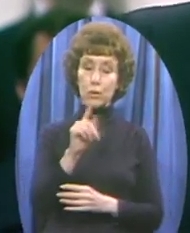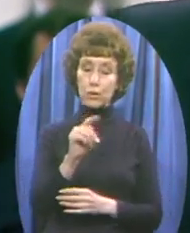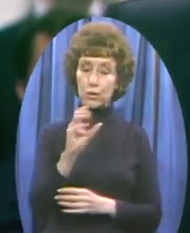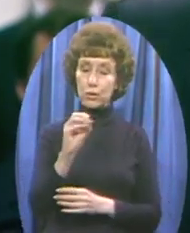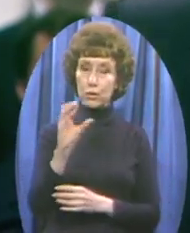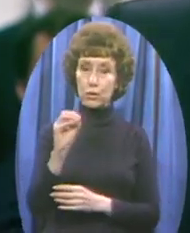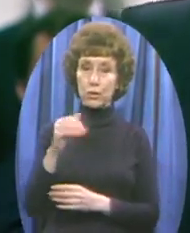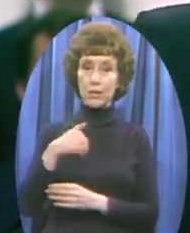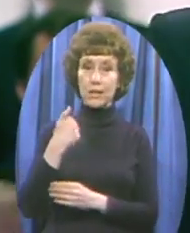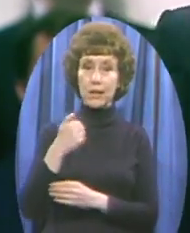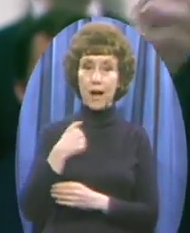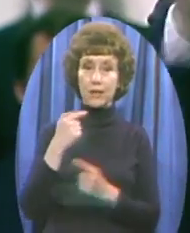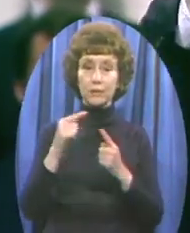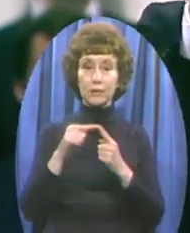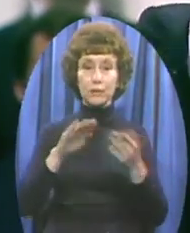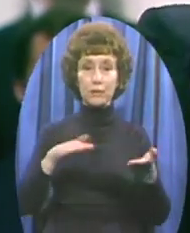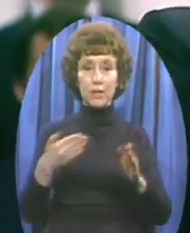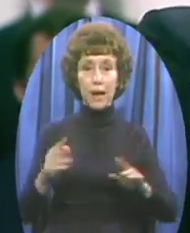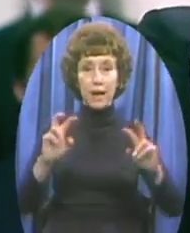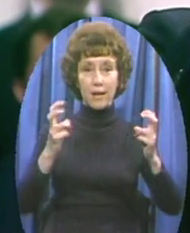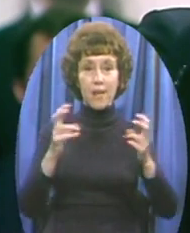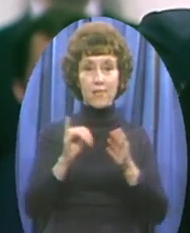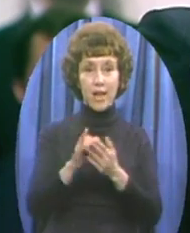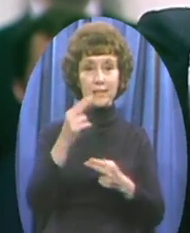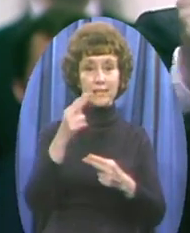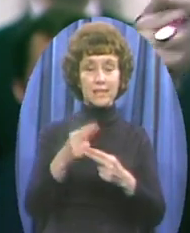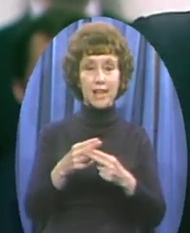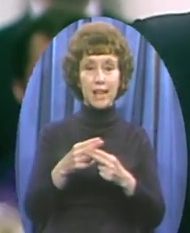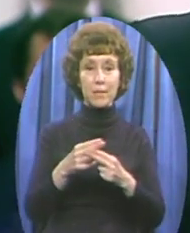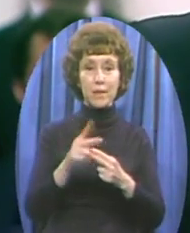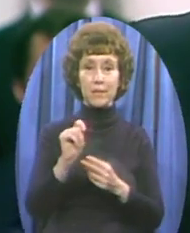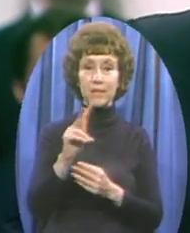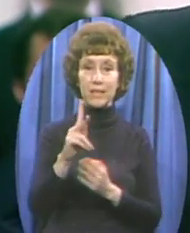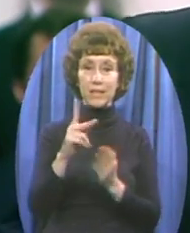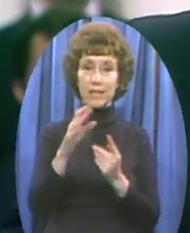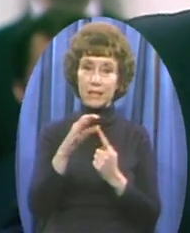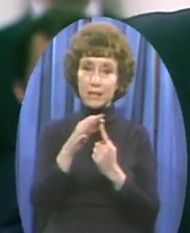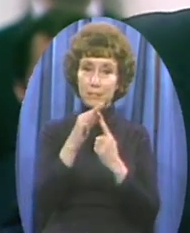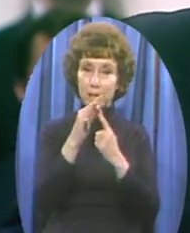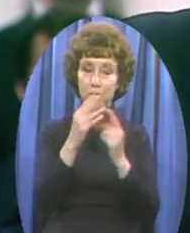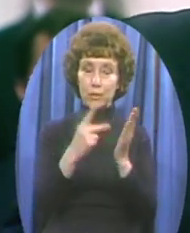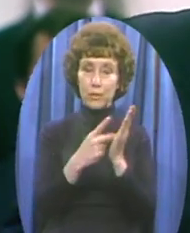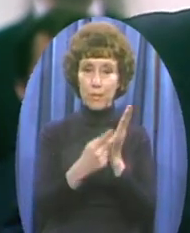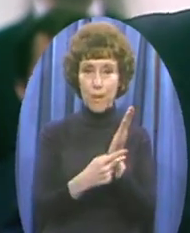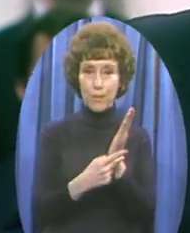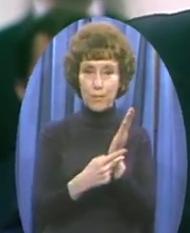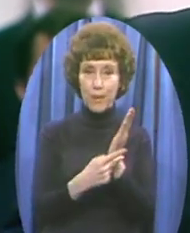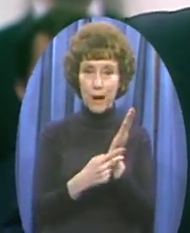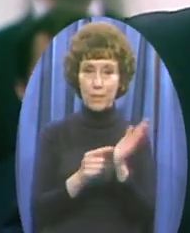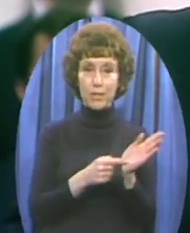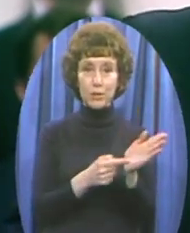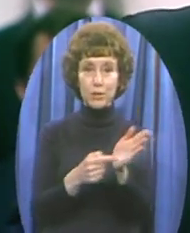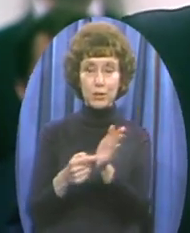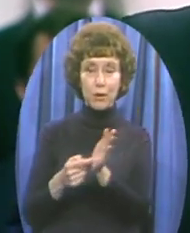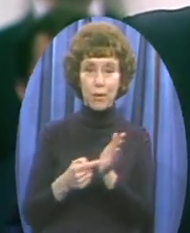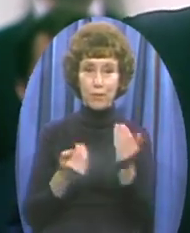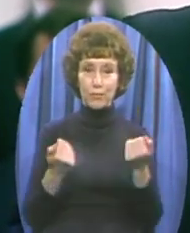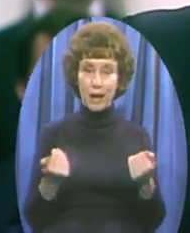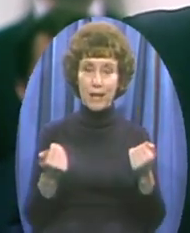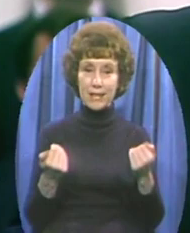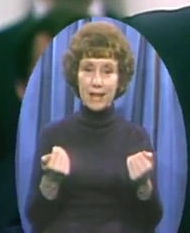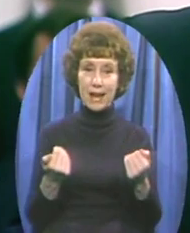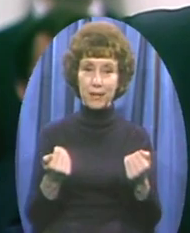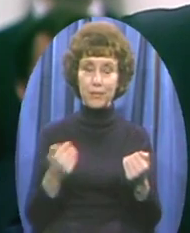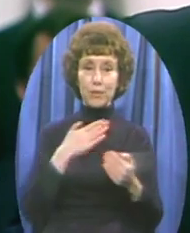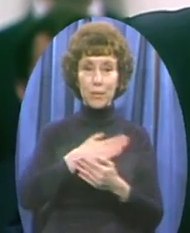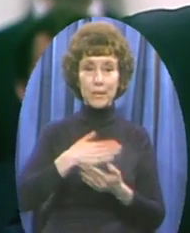Lynchburg, Virginia, and say, Jerry, here is my gift, here is my investment. Make it payable to the Old Time Gospel Hour and help us with our Wake